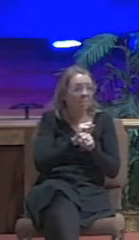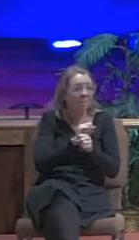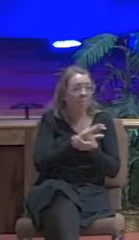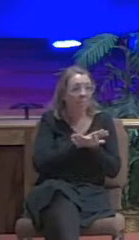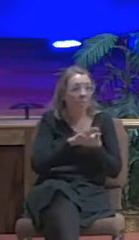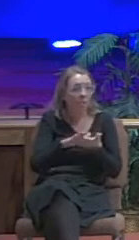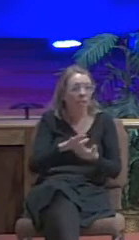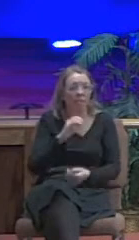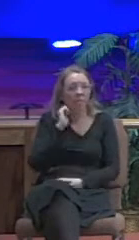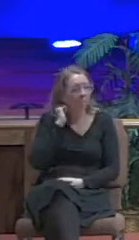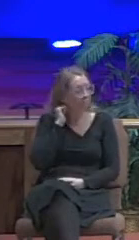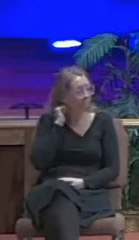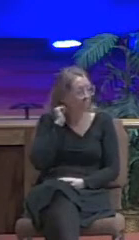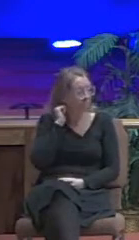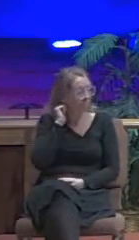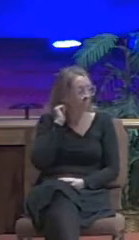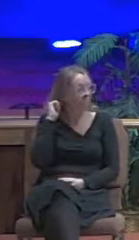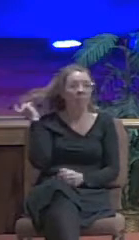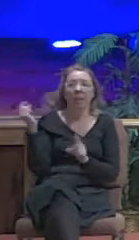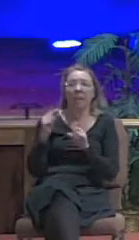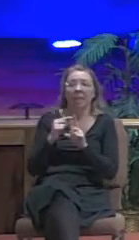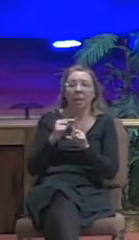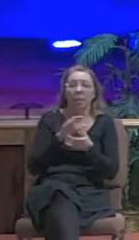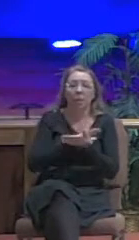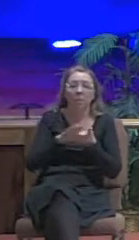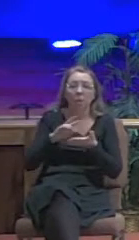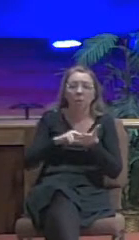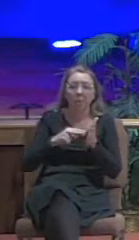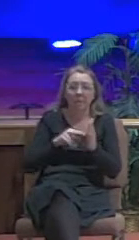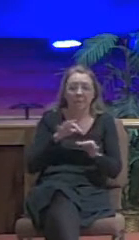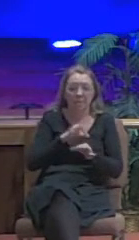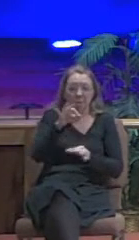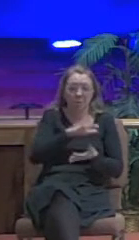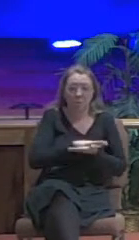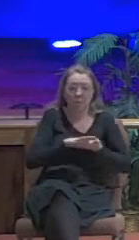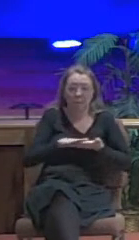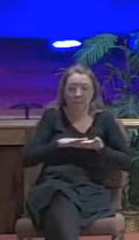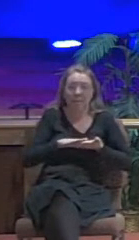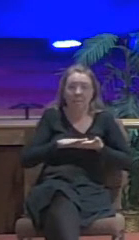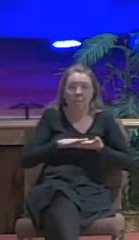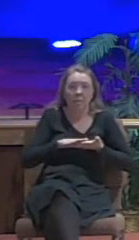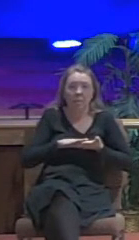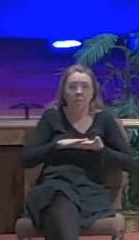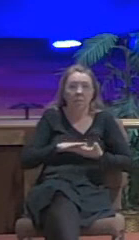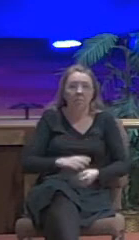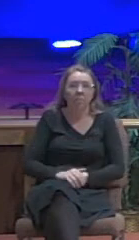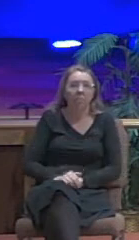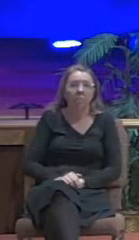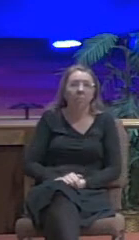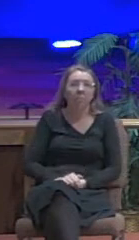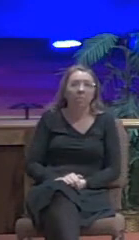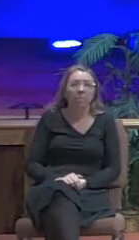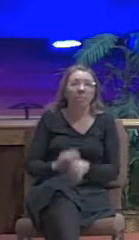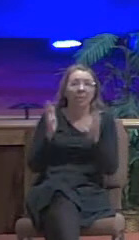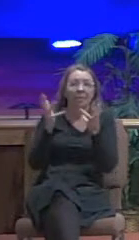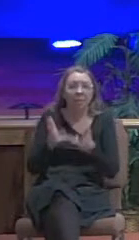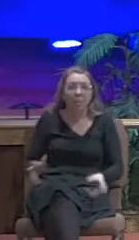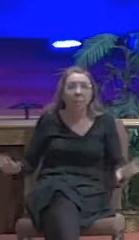The word pure means spiritually clean because purged and purified by God, free from